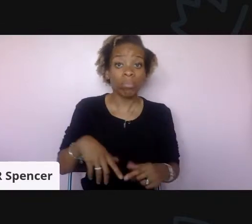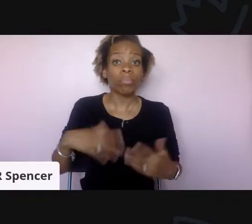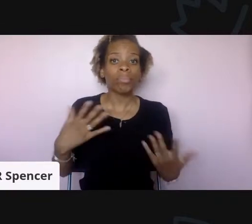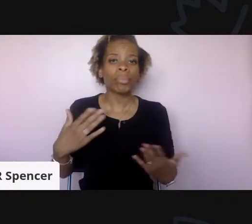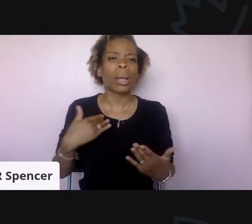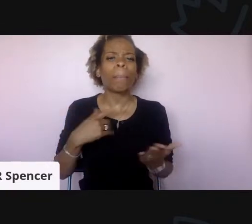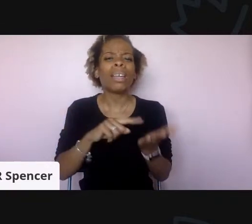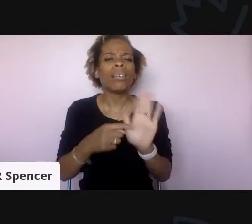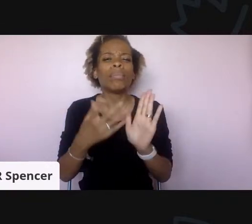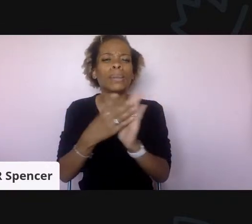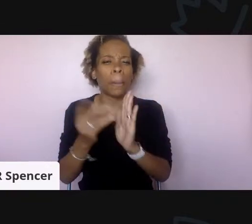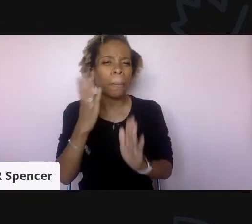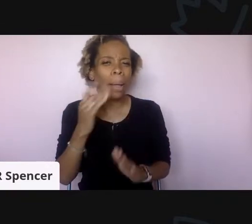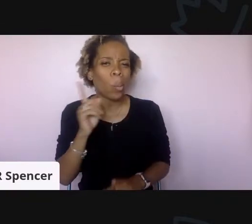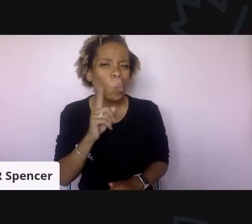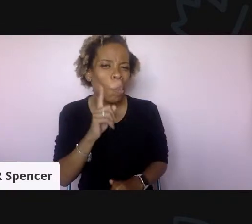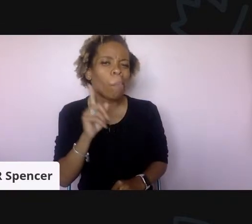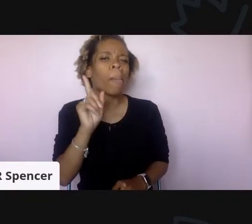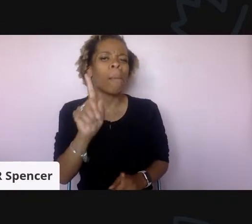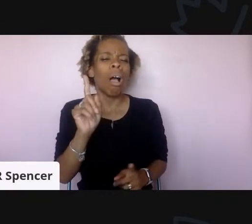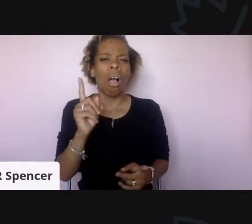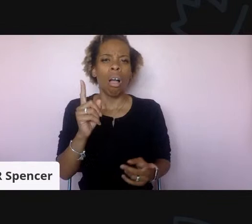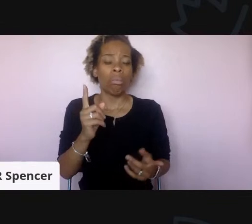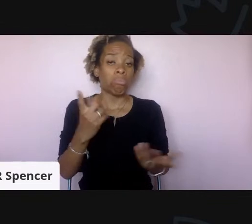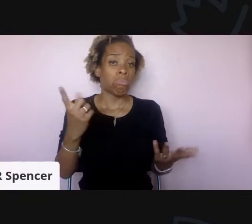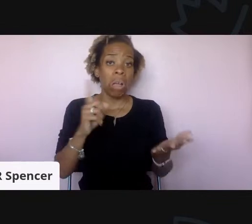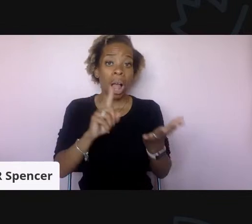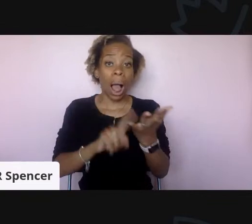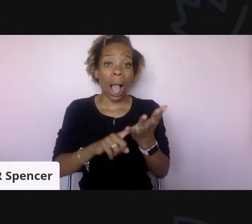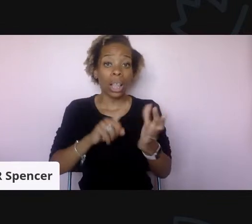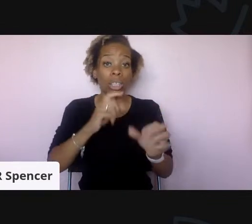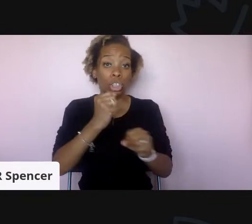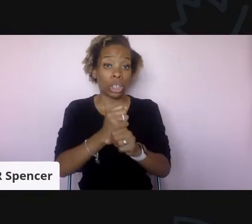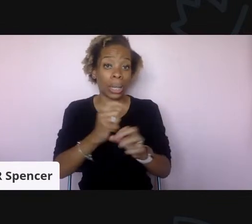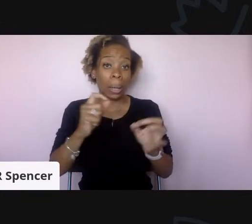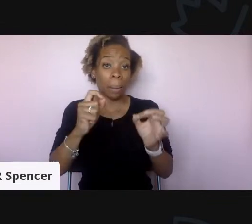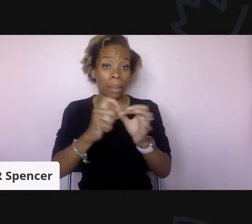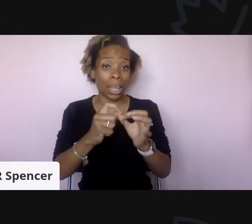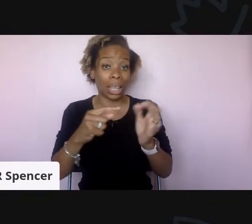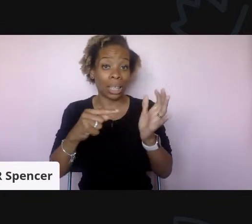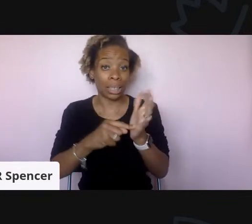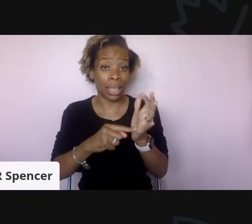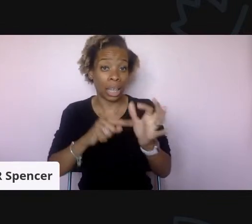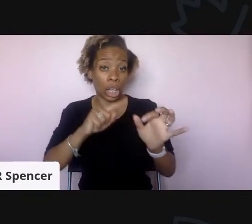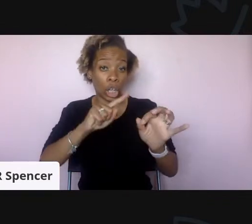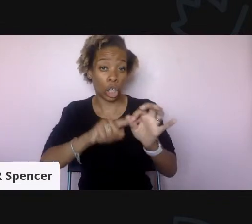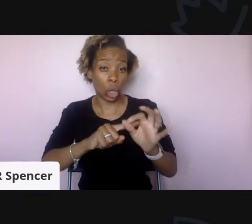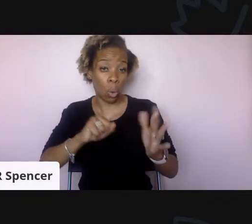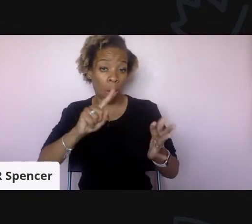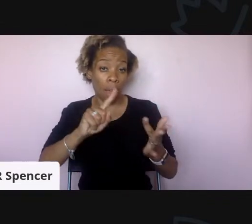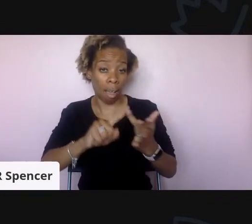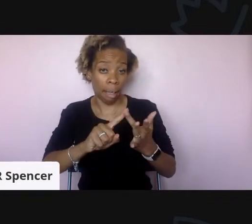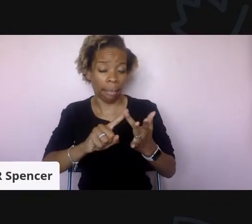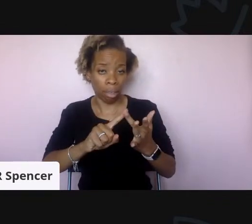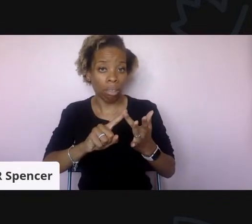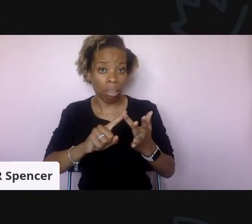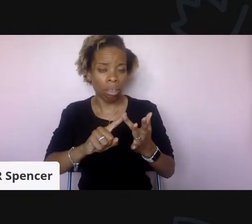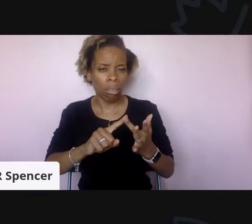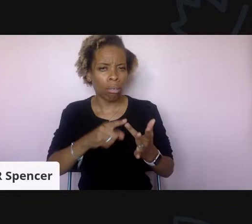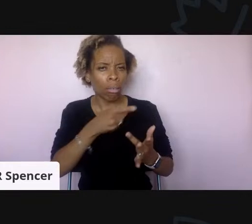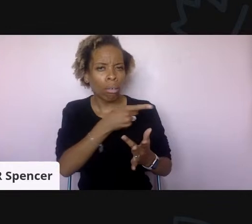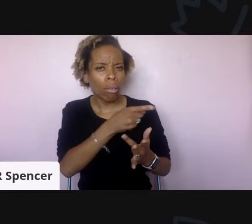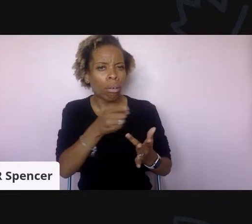as a starter, or whether when we think about LGBTQI and we look at, well, what does that do for people of